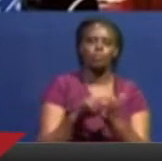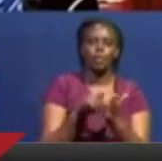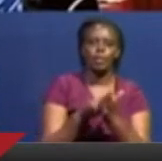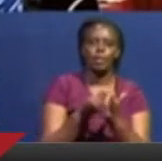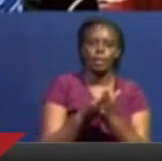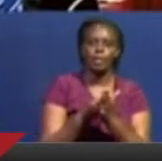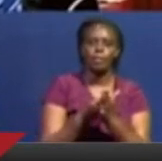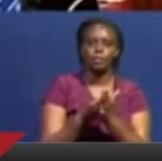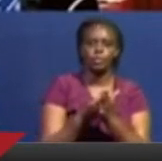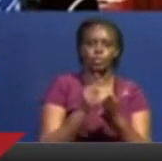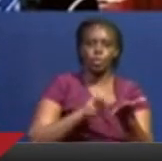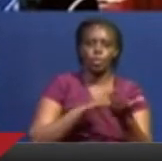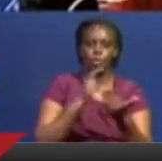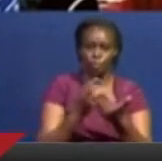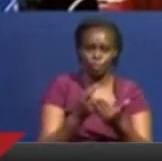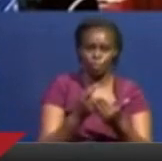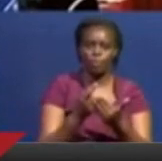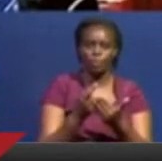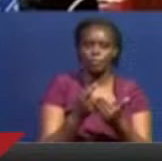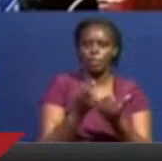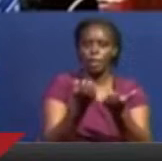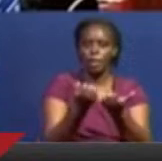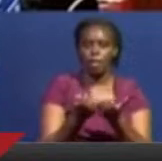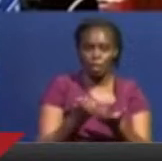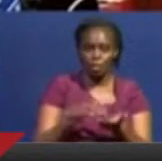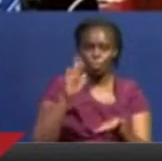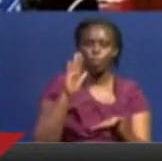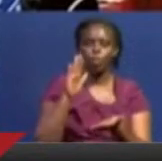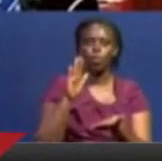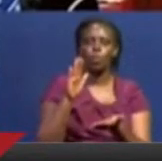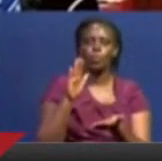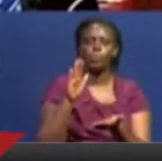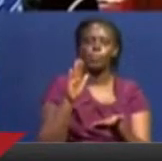financial resources they need